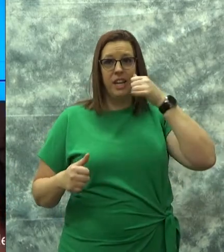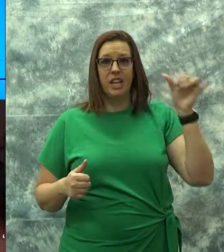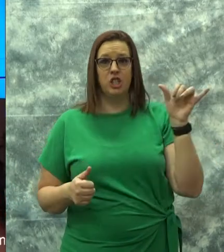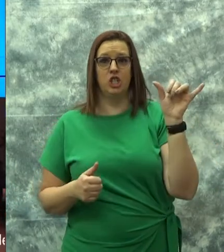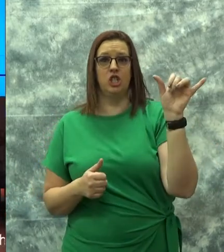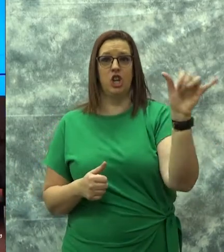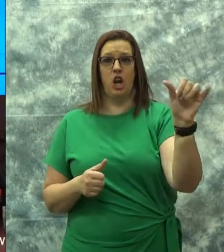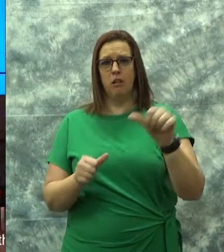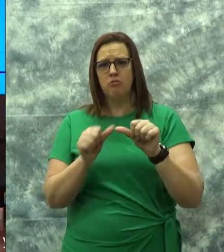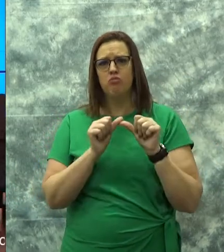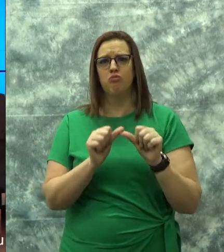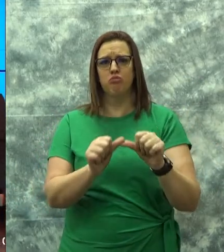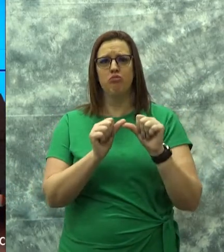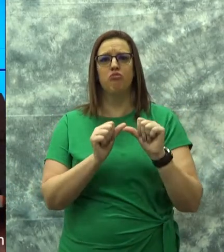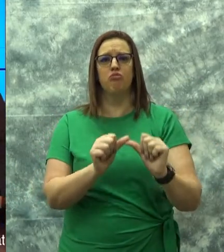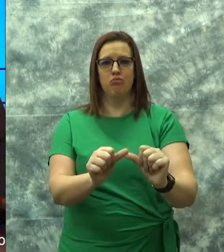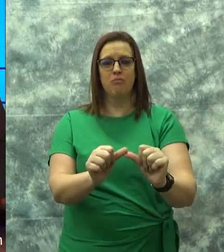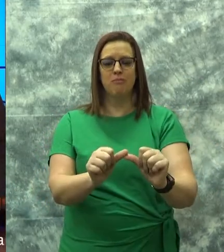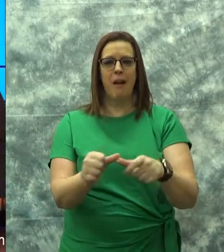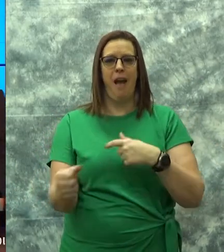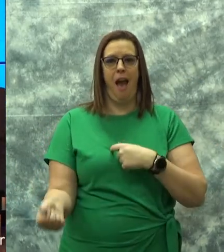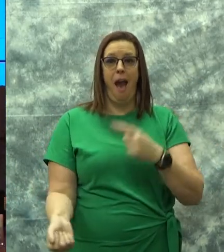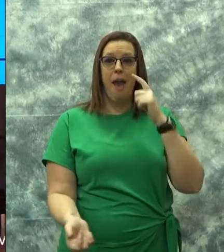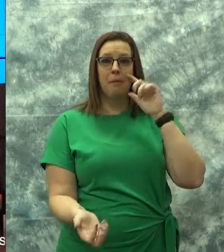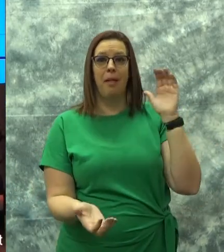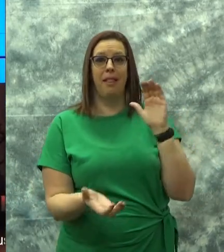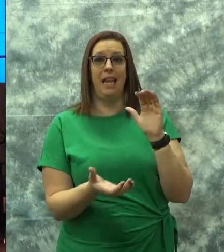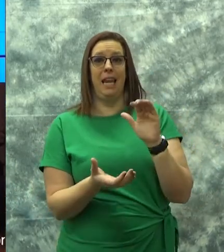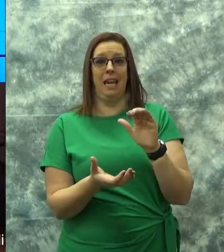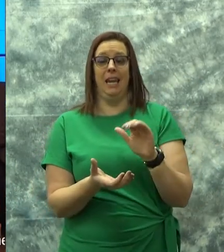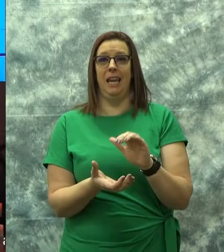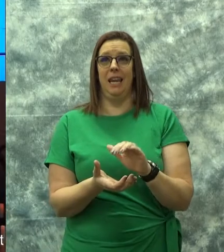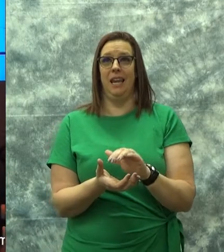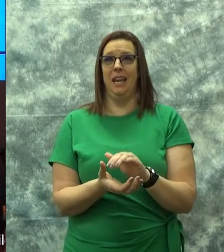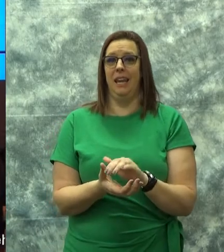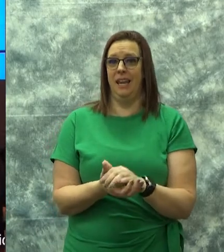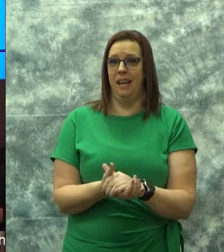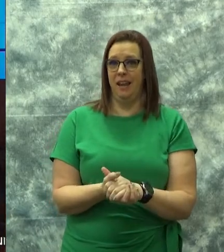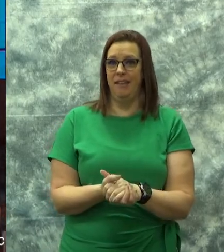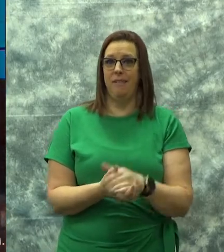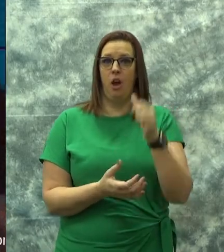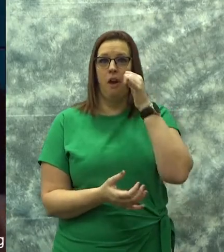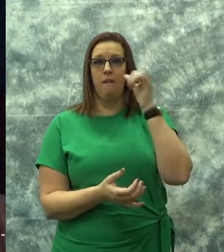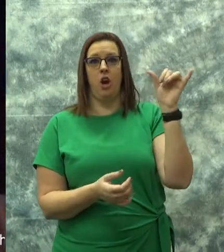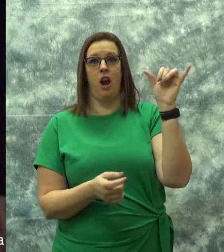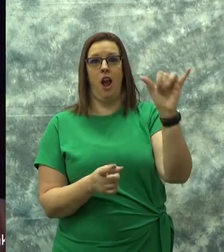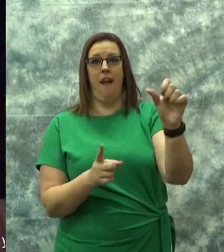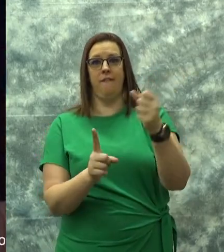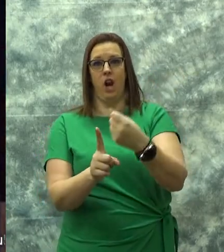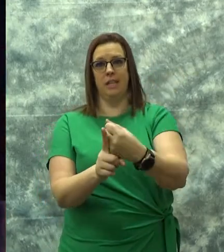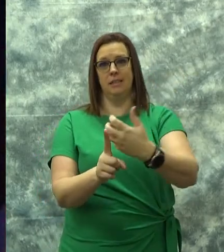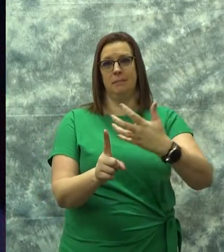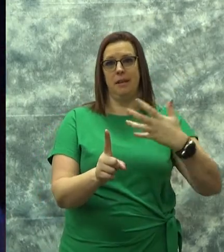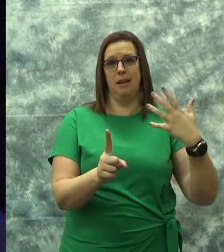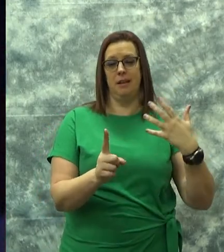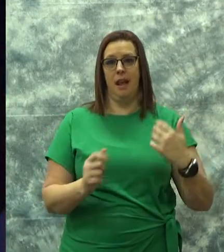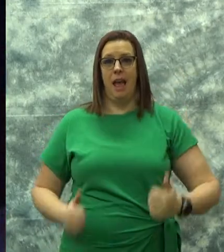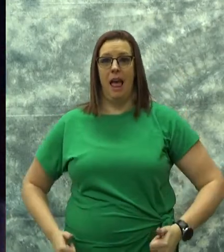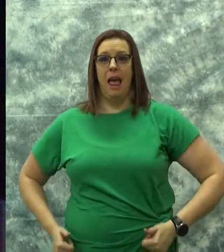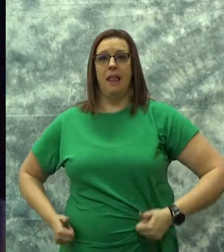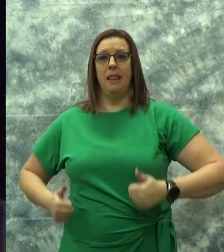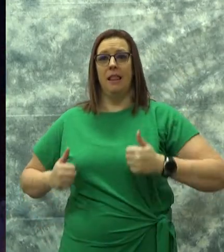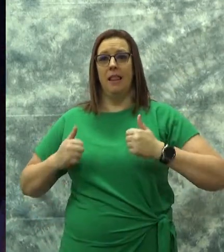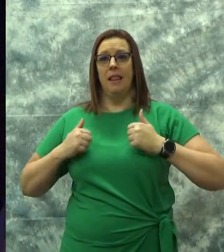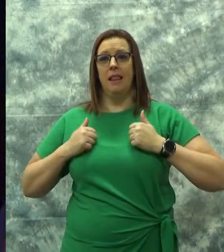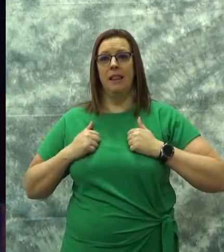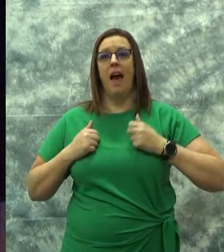Life eternal lived in continuity. I believe forever